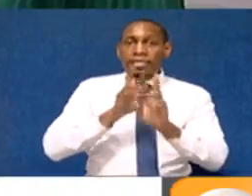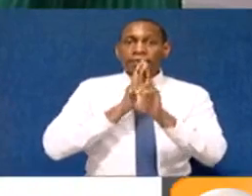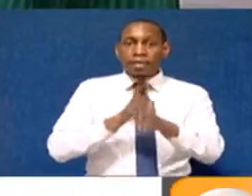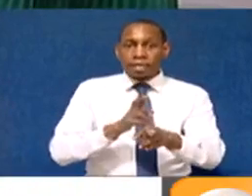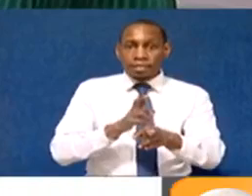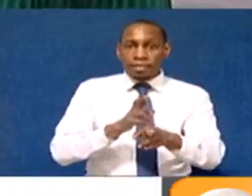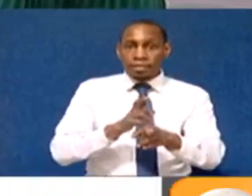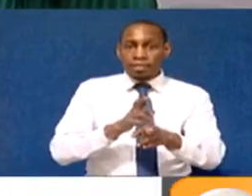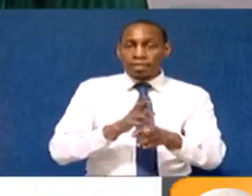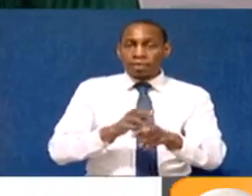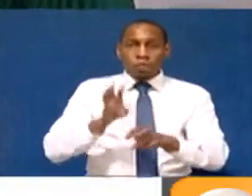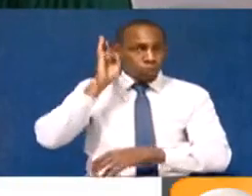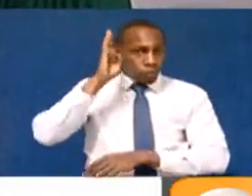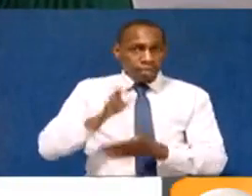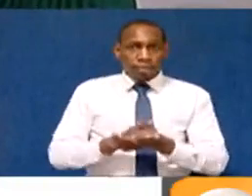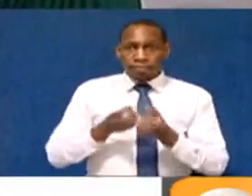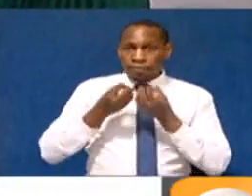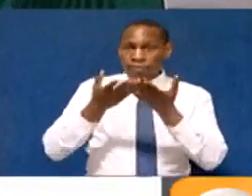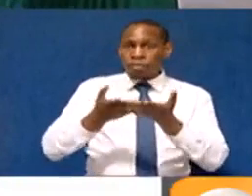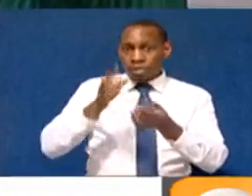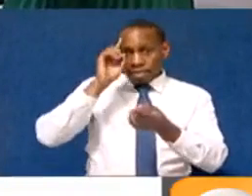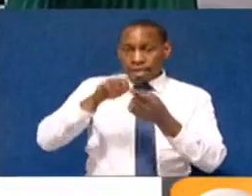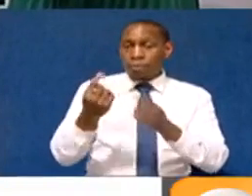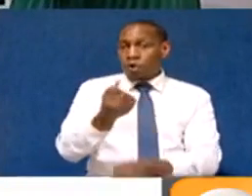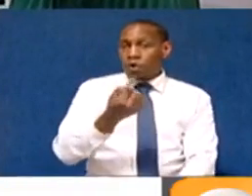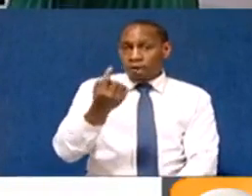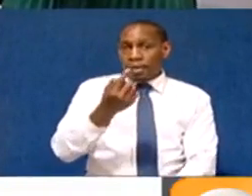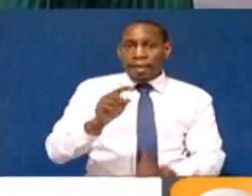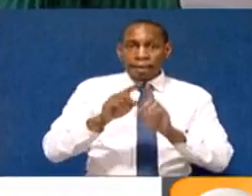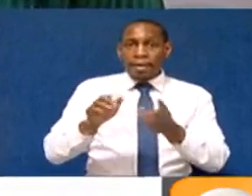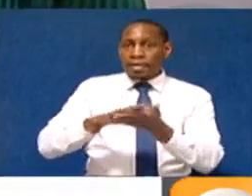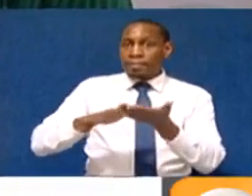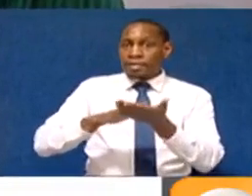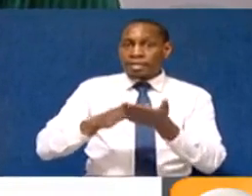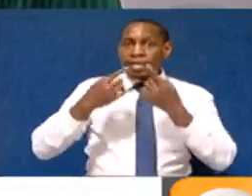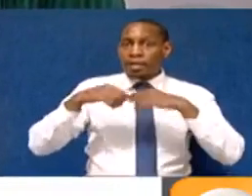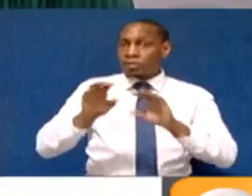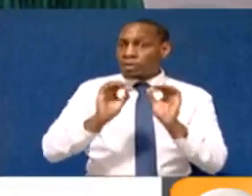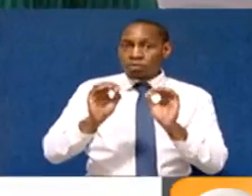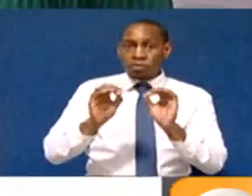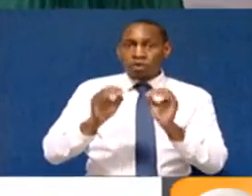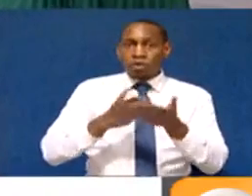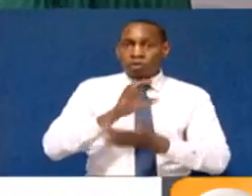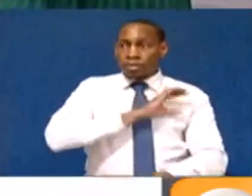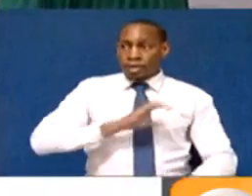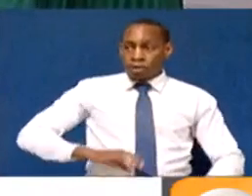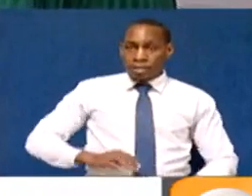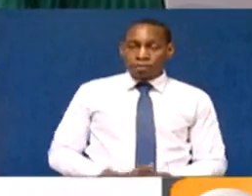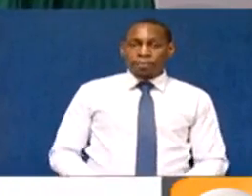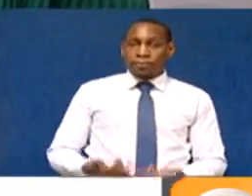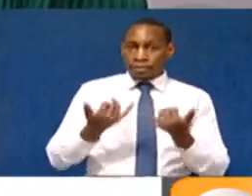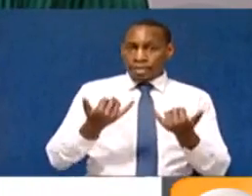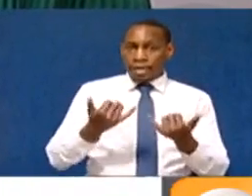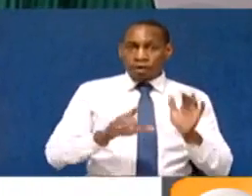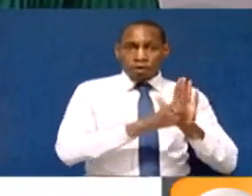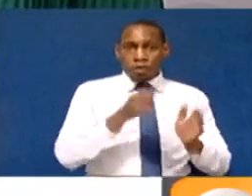results so streamed shall be for information purposes only and not for the basis of a declaration by the Commission. Now,